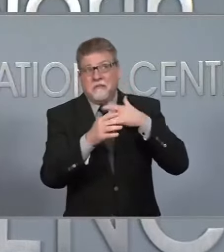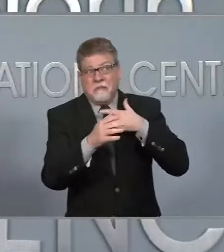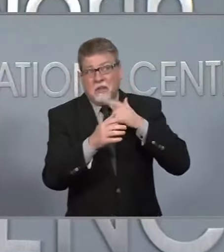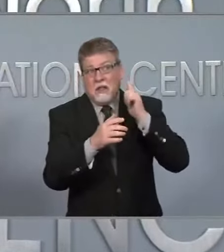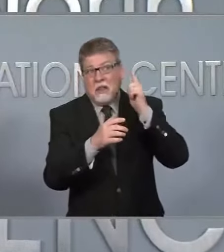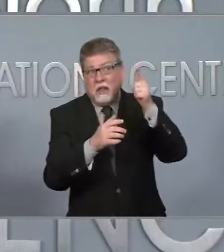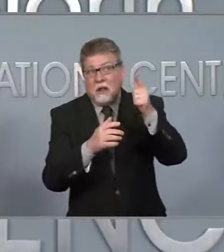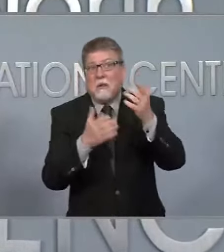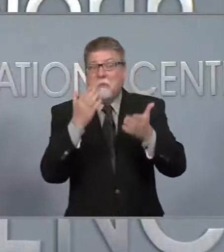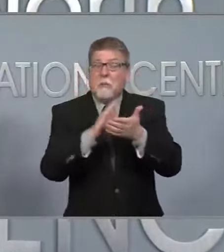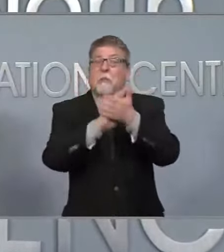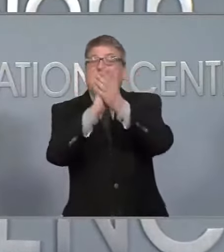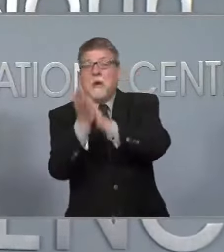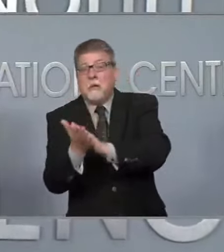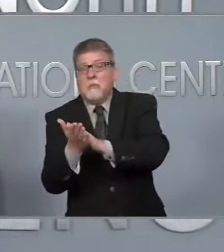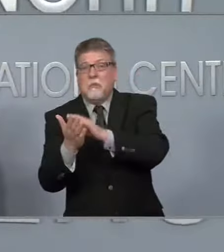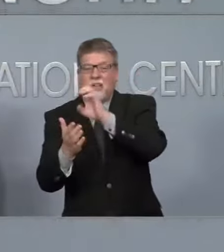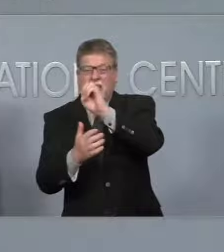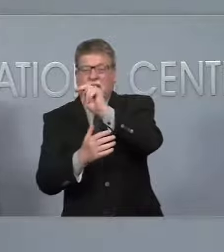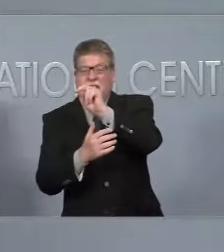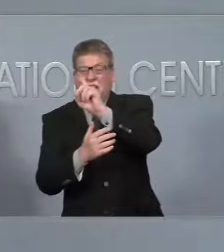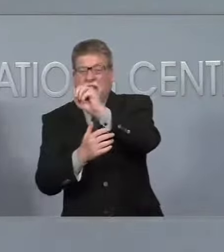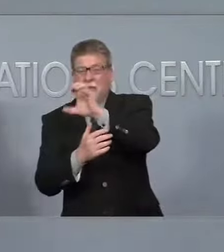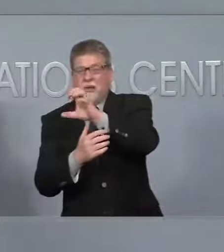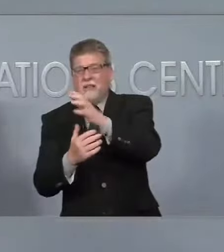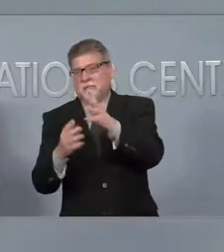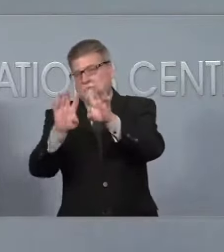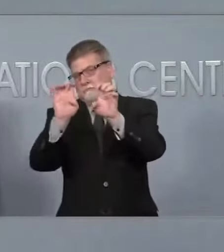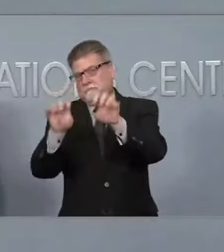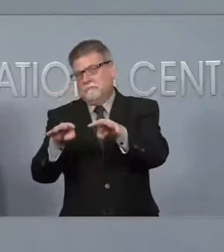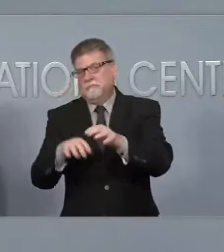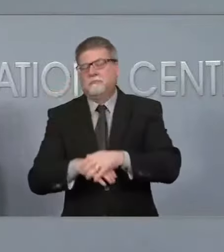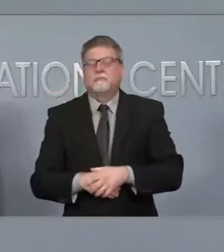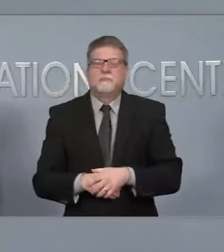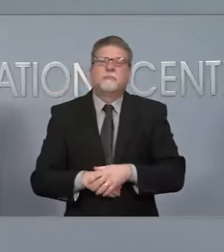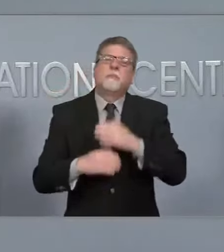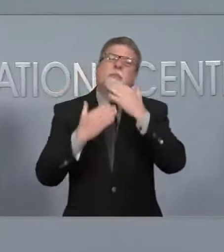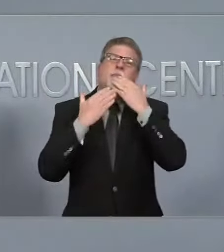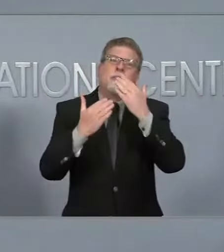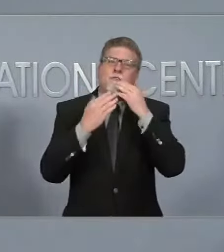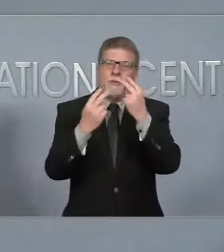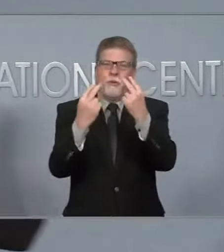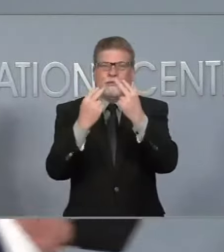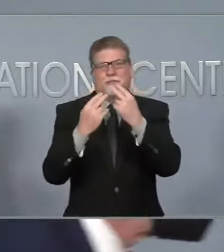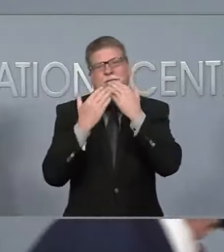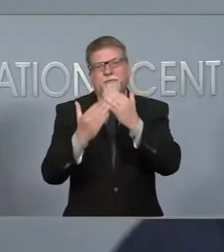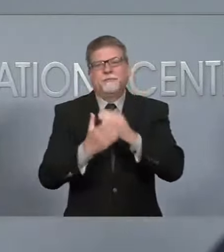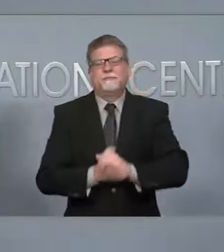Thanks, everybody, for being with us today.